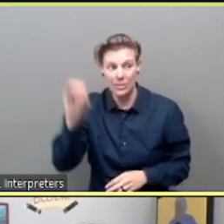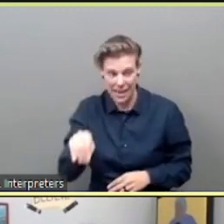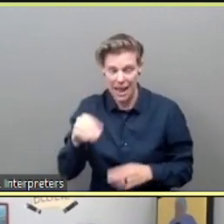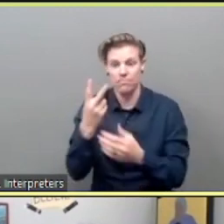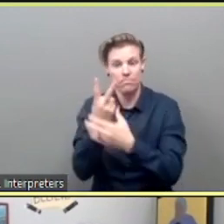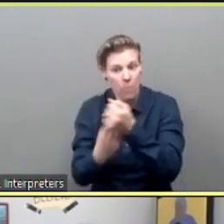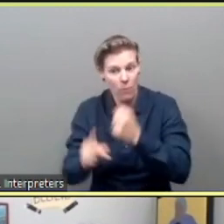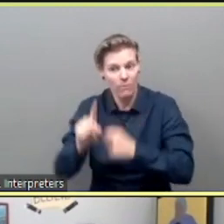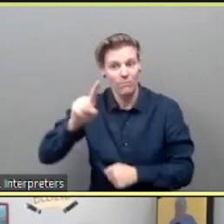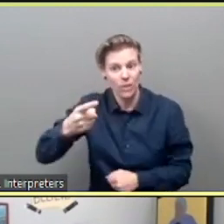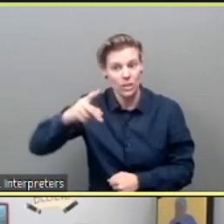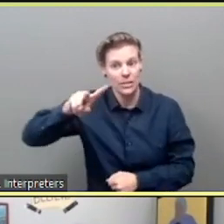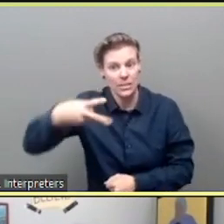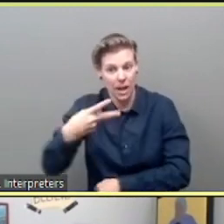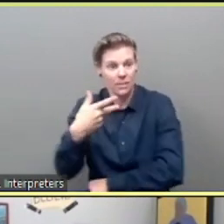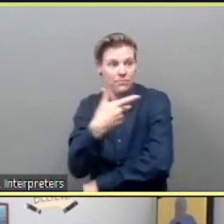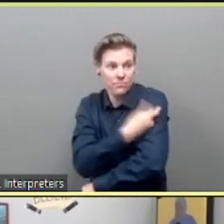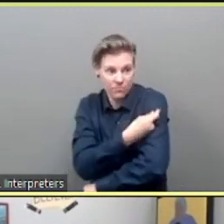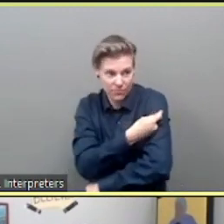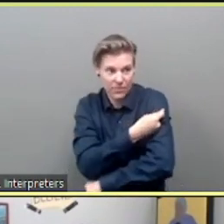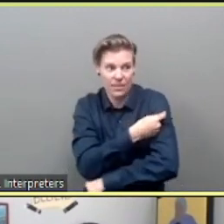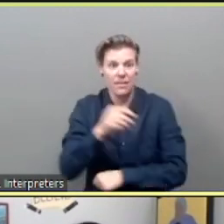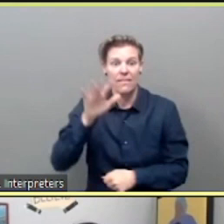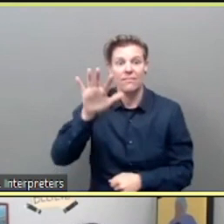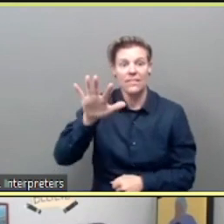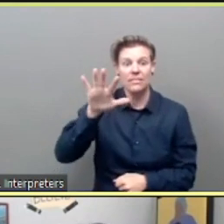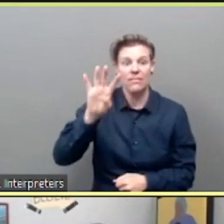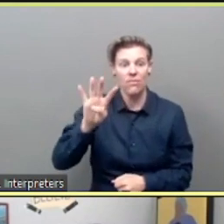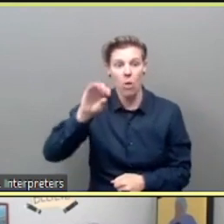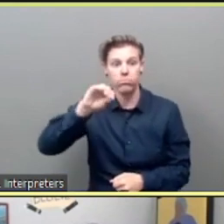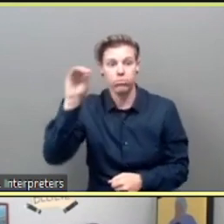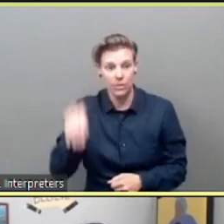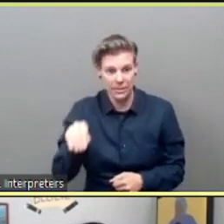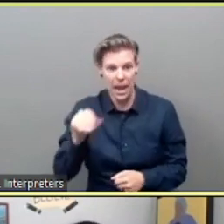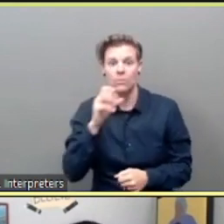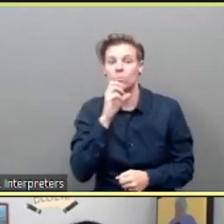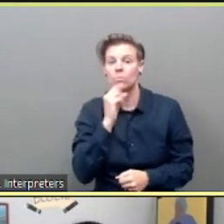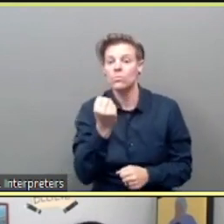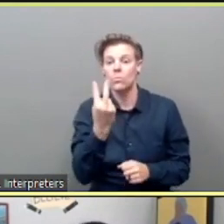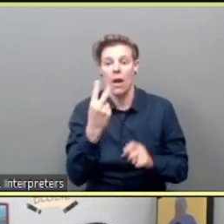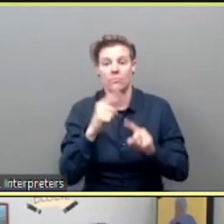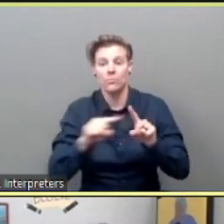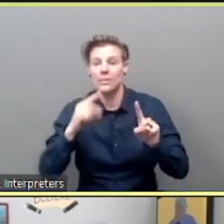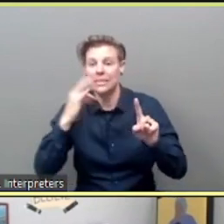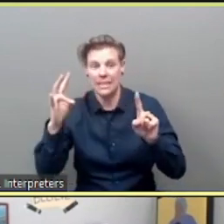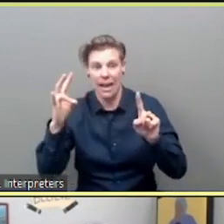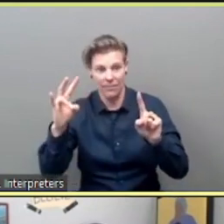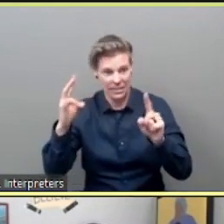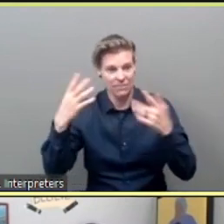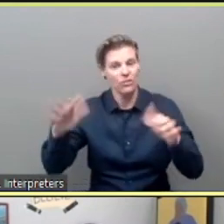and 54.4% of New Mexicans 12 to 17-year-olds are fully vaccinated.